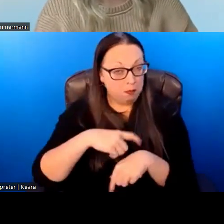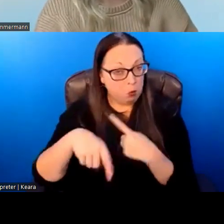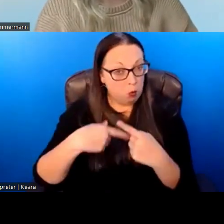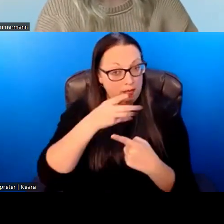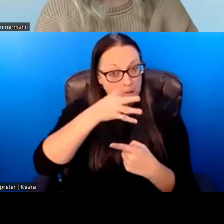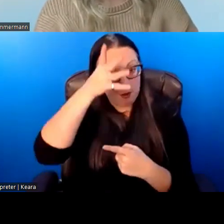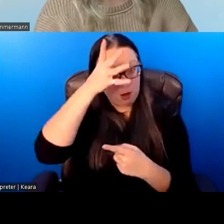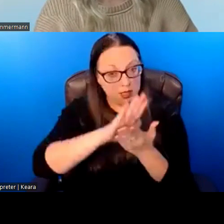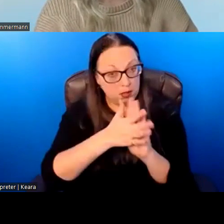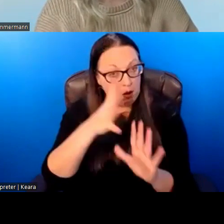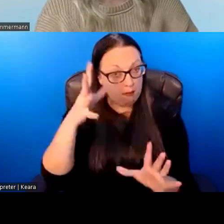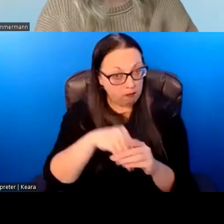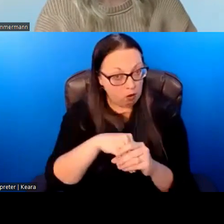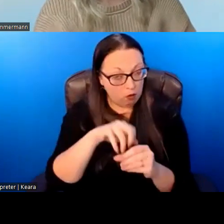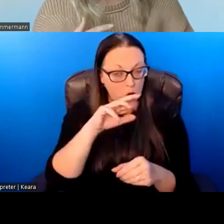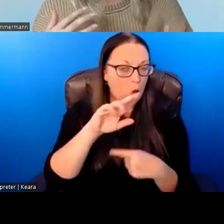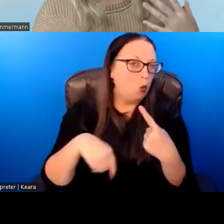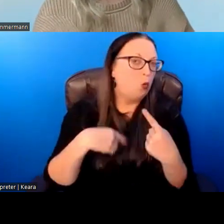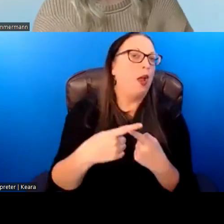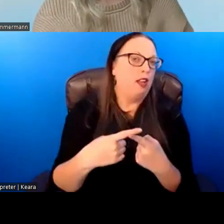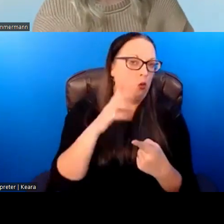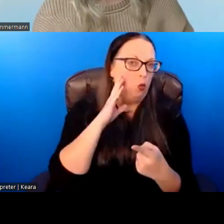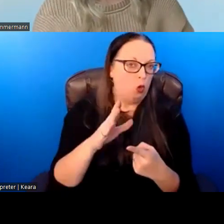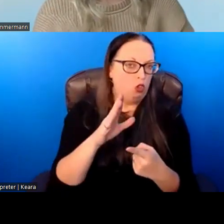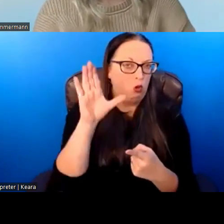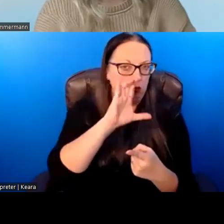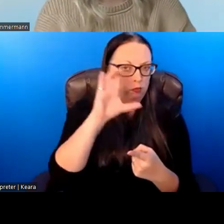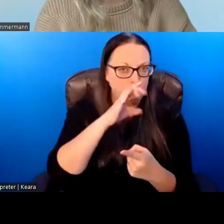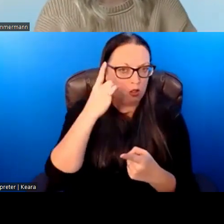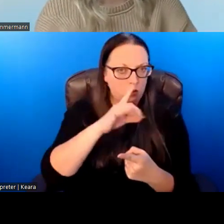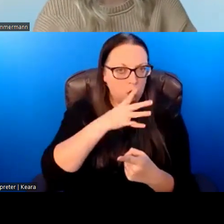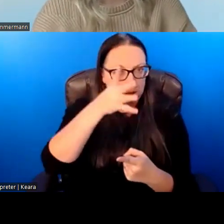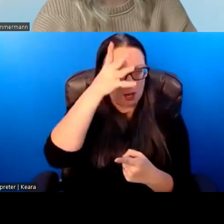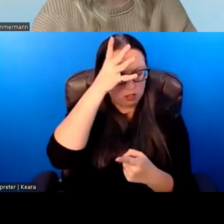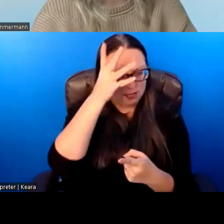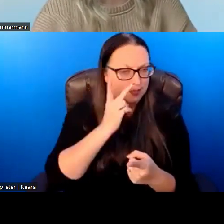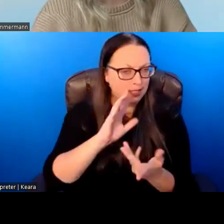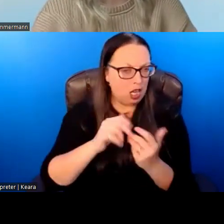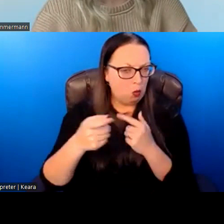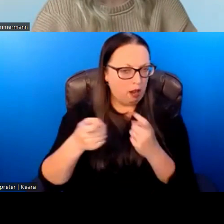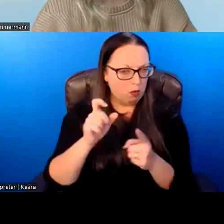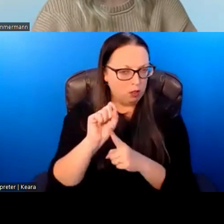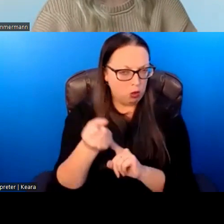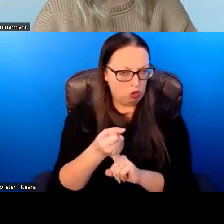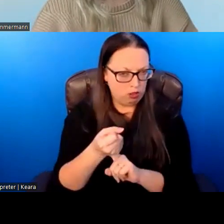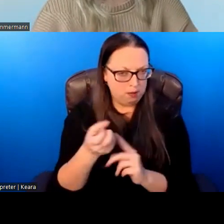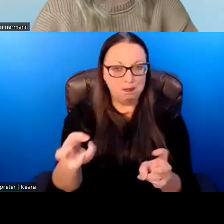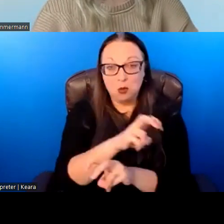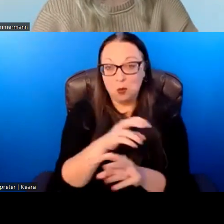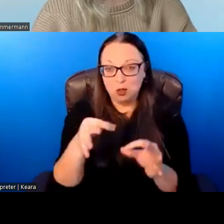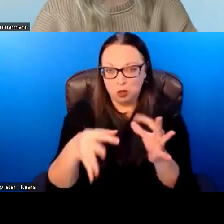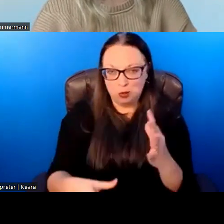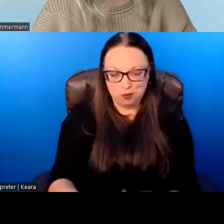parents involved, or when would be the point when you would refer out, and how to handle those types of situations?